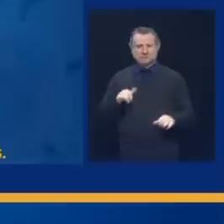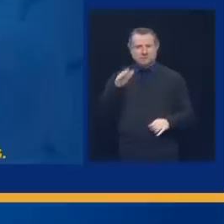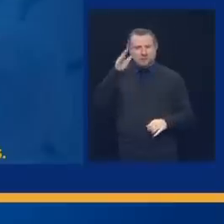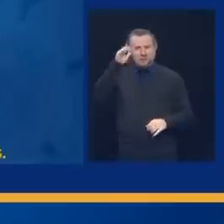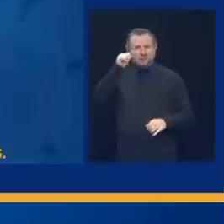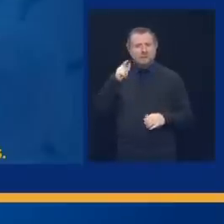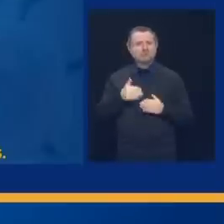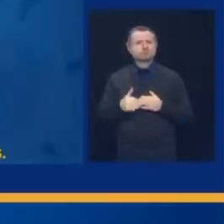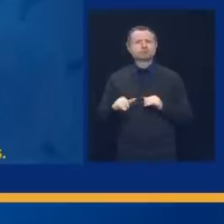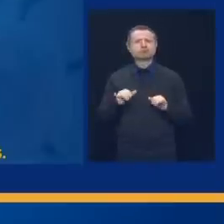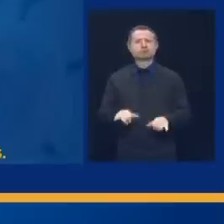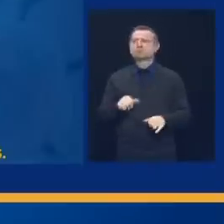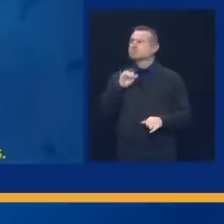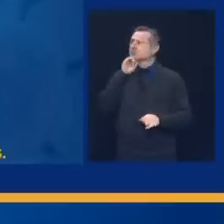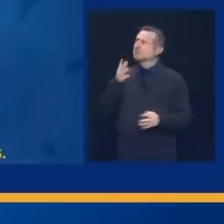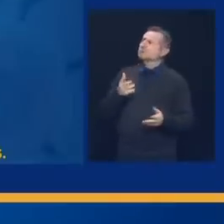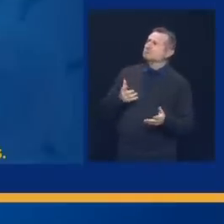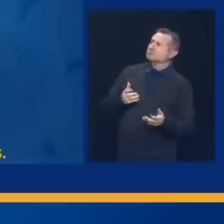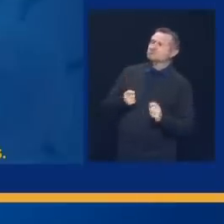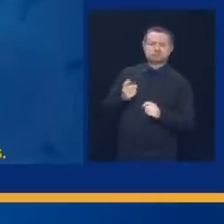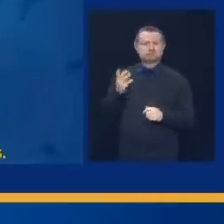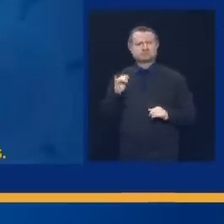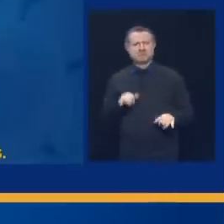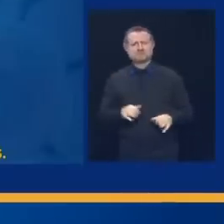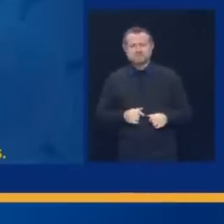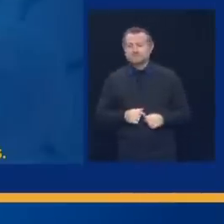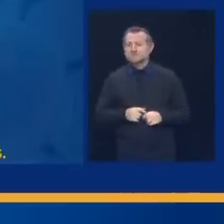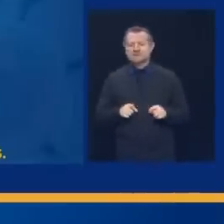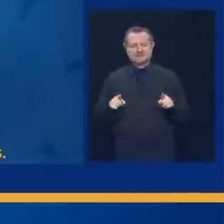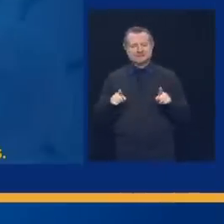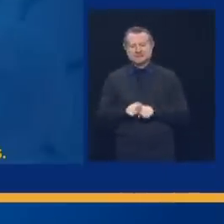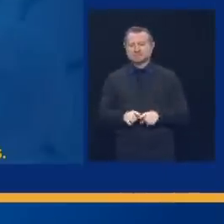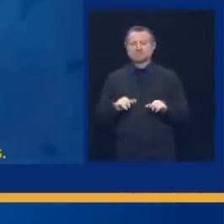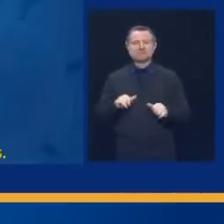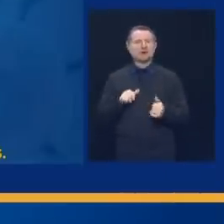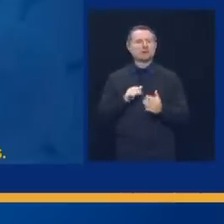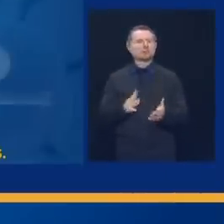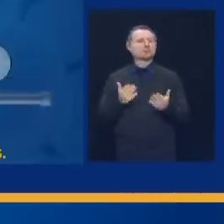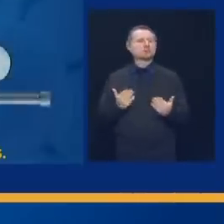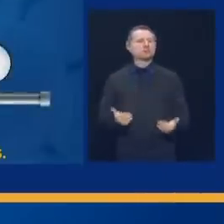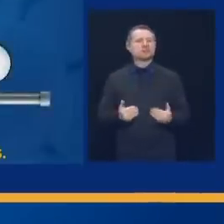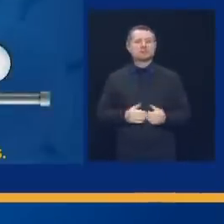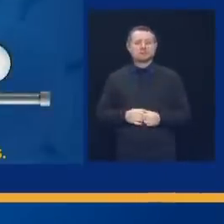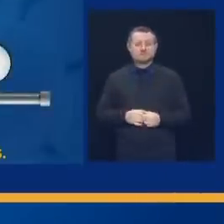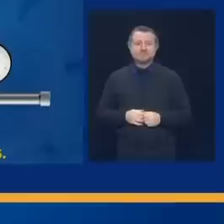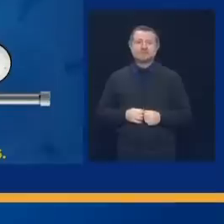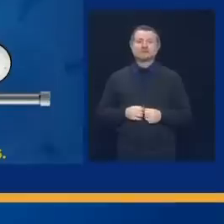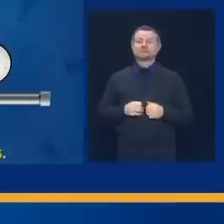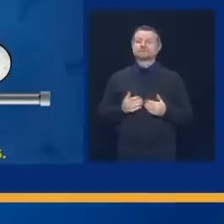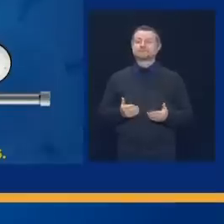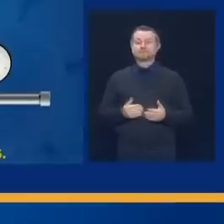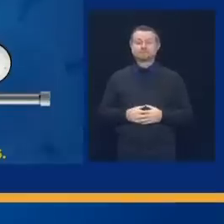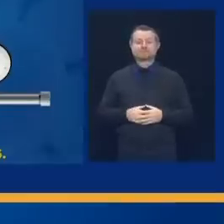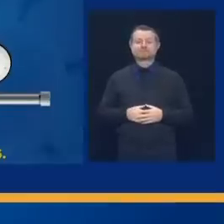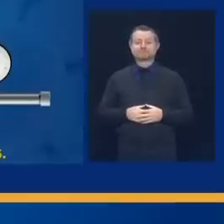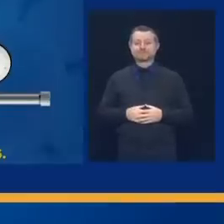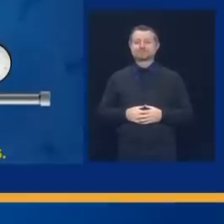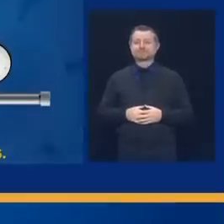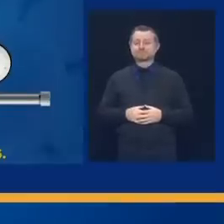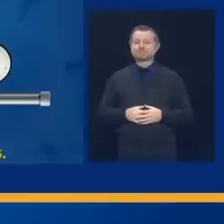They're following the same approach today. It has always been both.